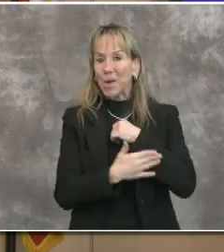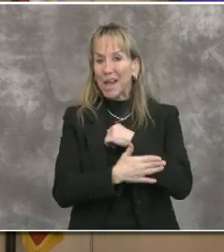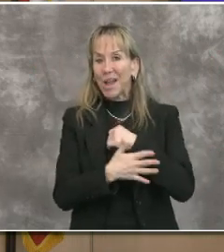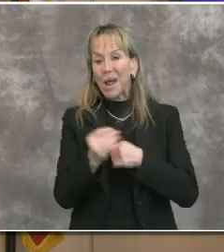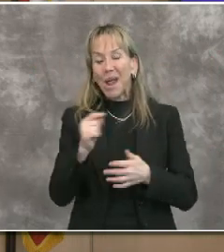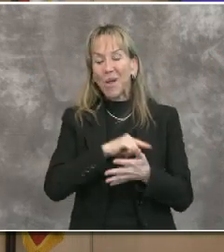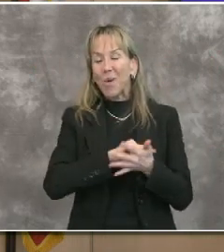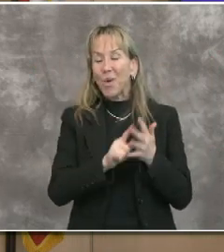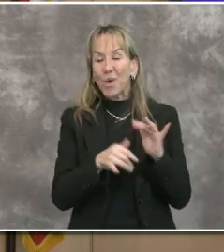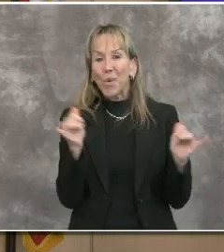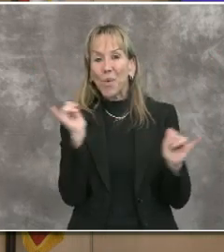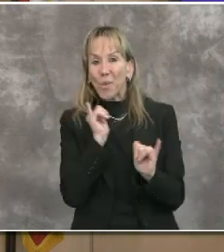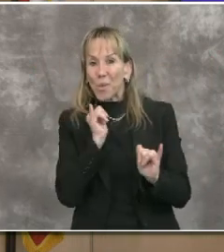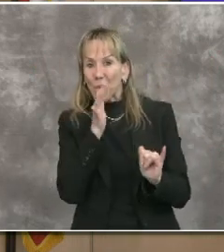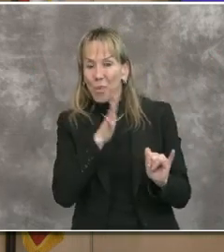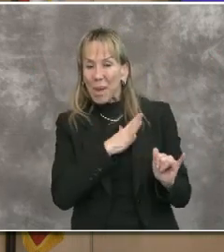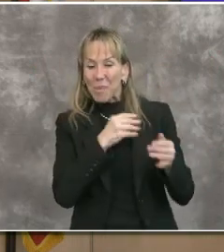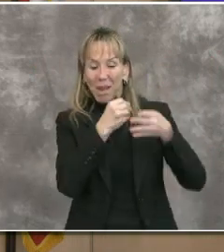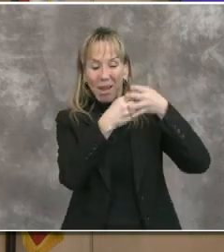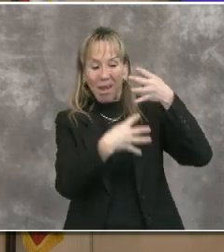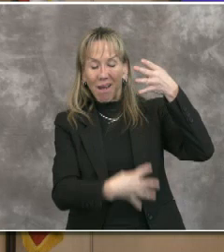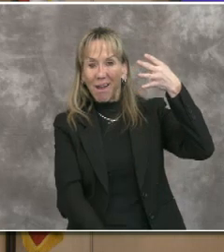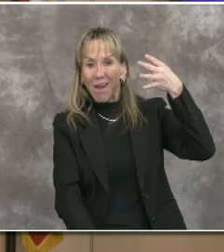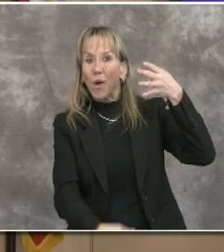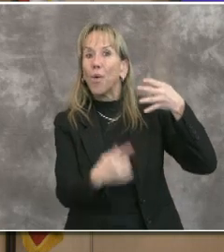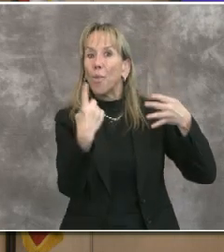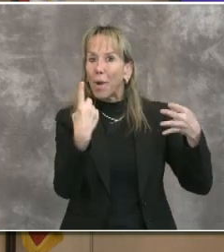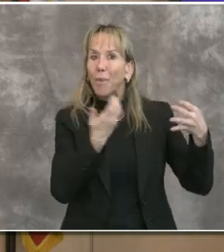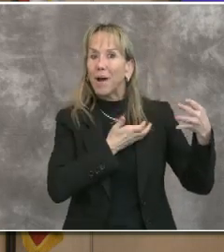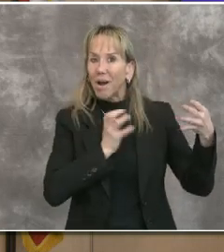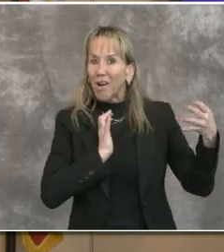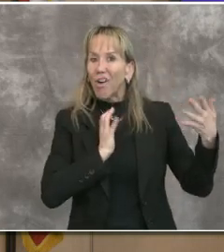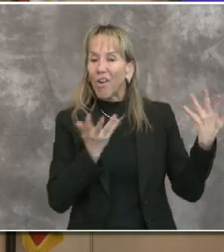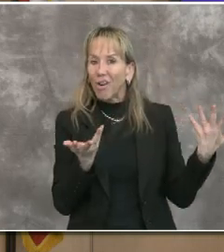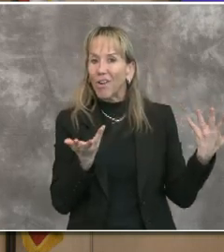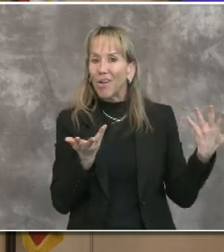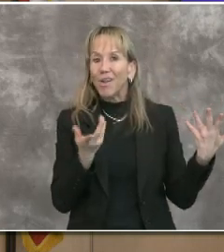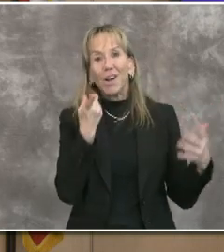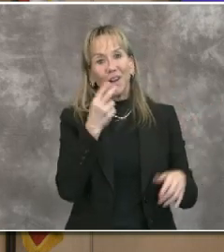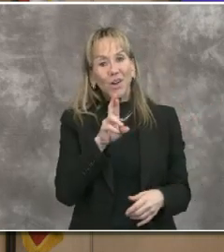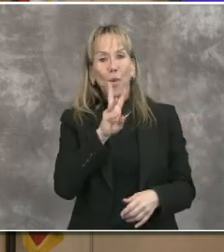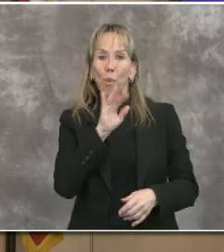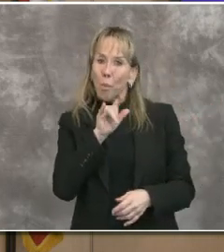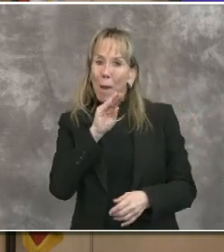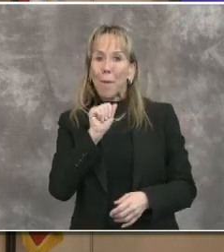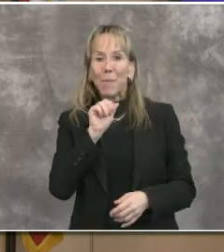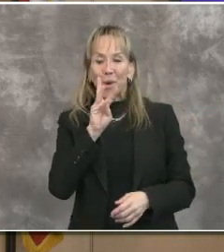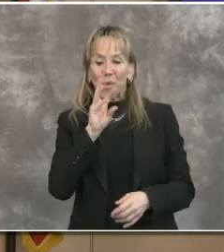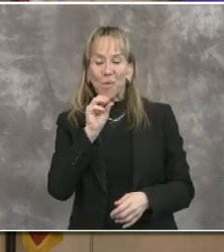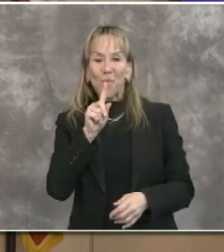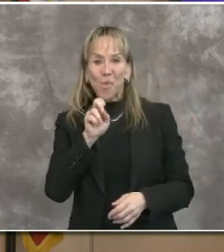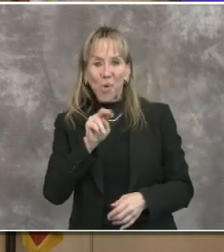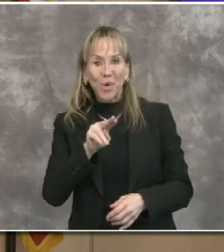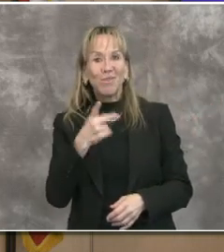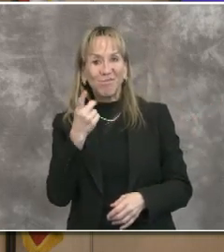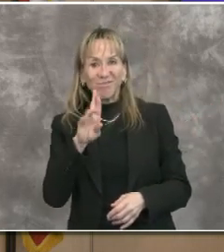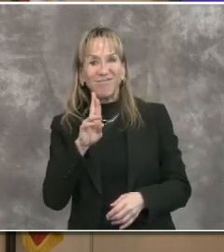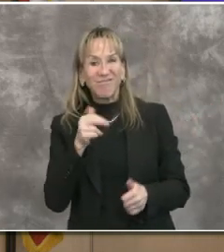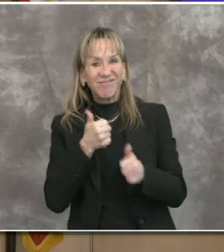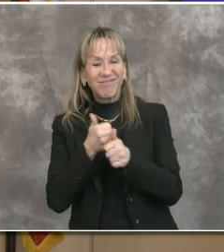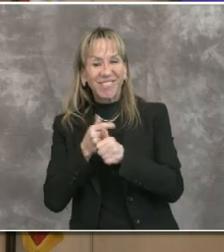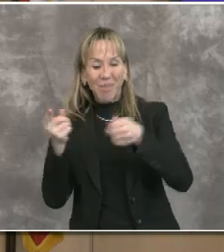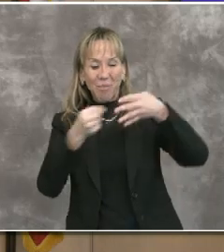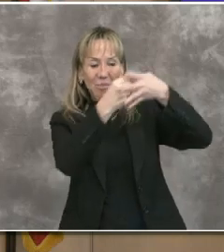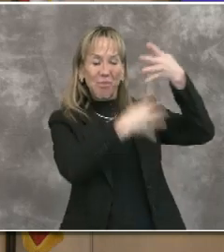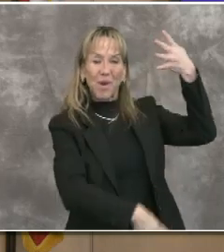among the phenomenal women they listed was our own county public health officer, Dr. Wilma Wooten. Dr. Wooten and others on our